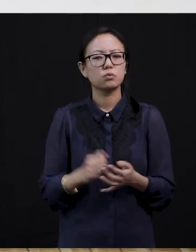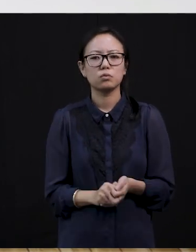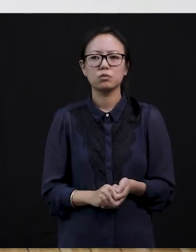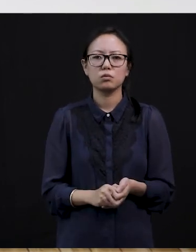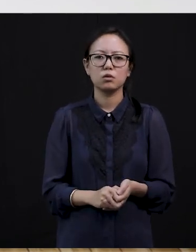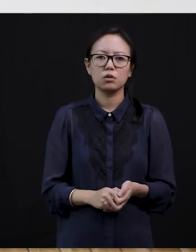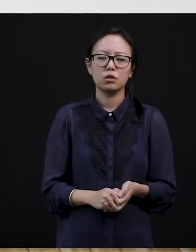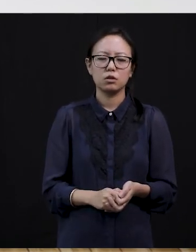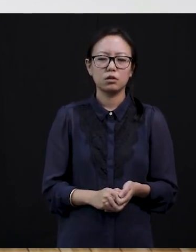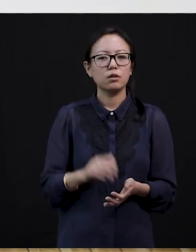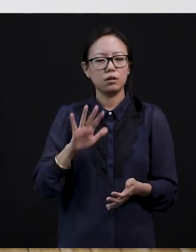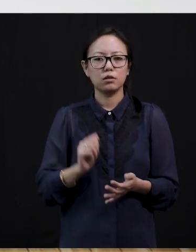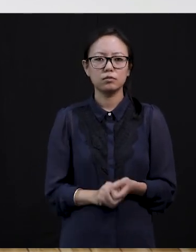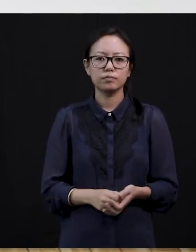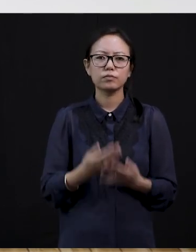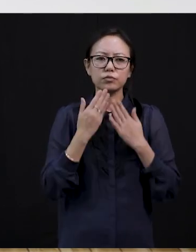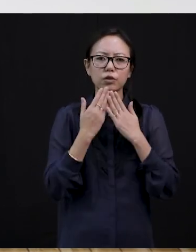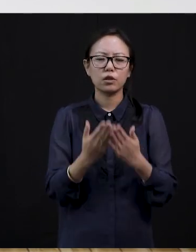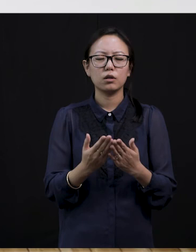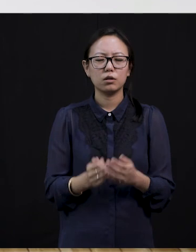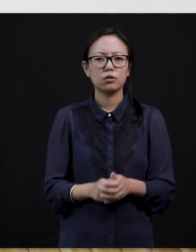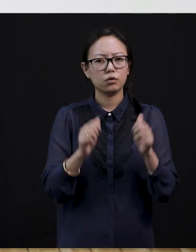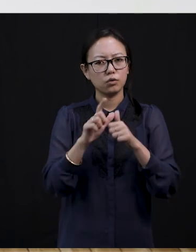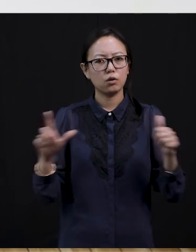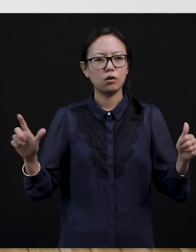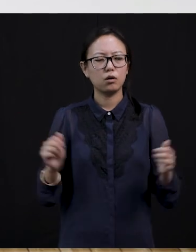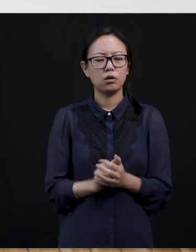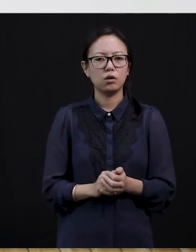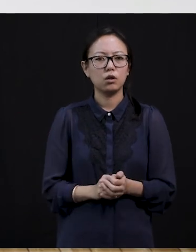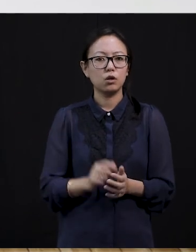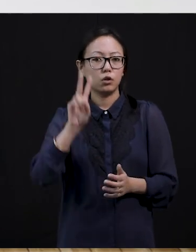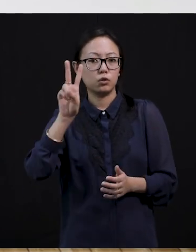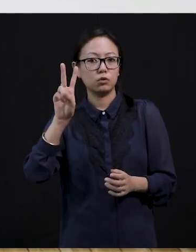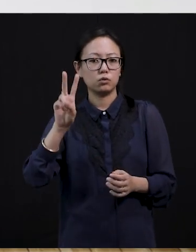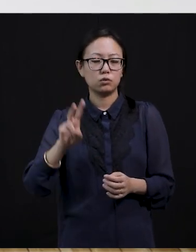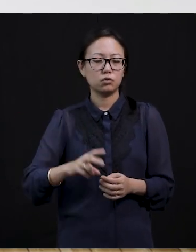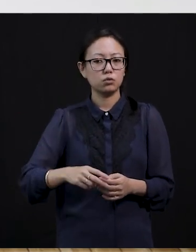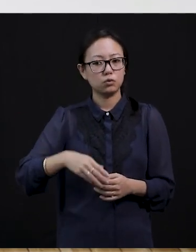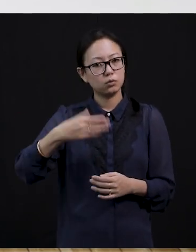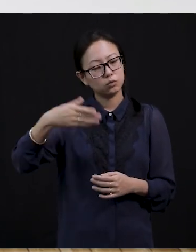India. So thank you so much. Remember, we do also have 2 more parts to the